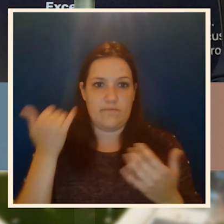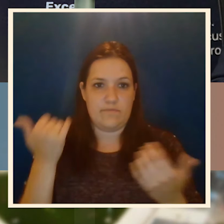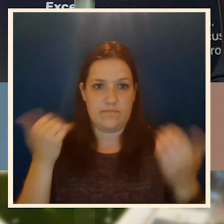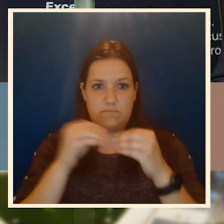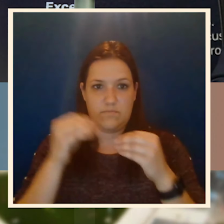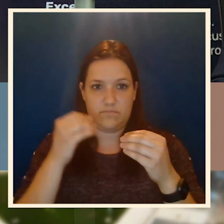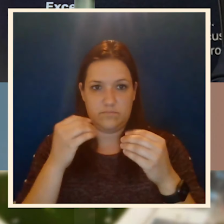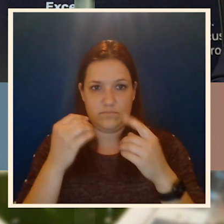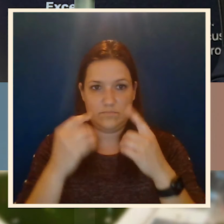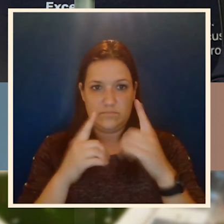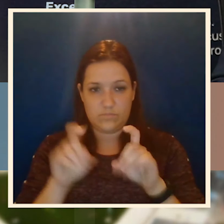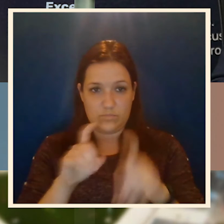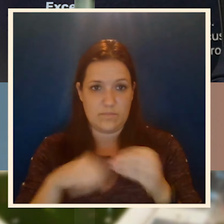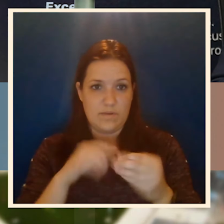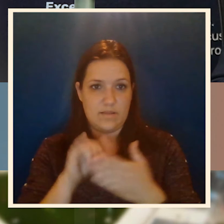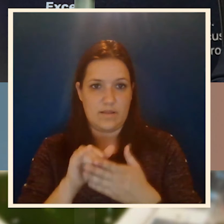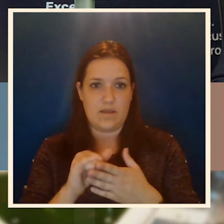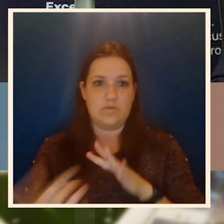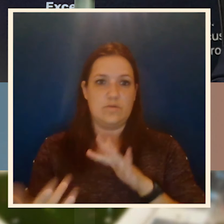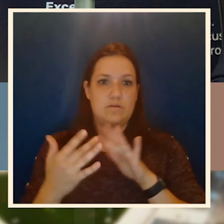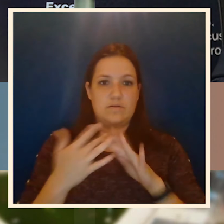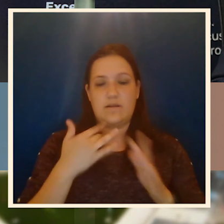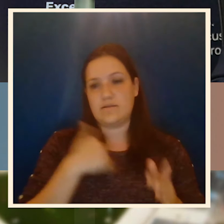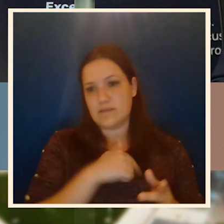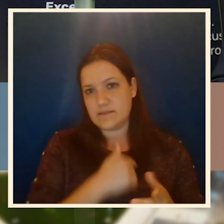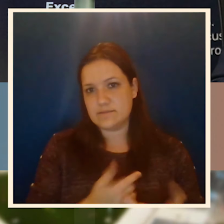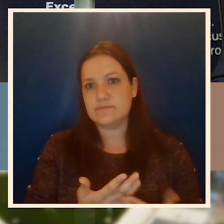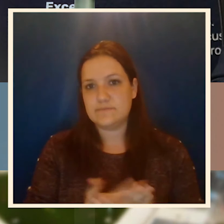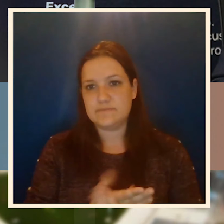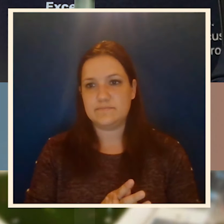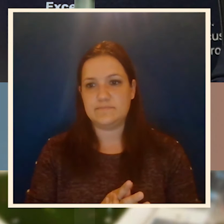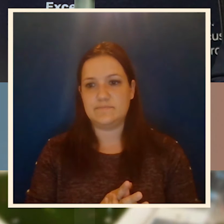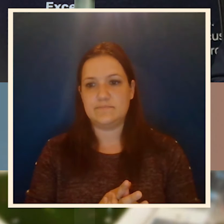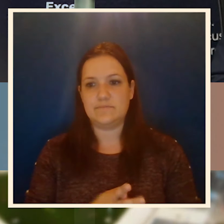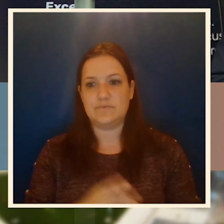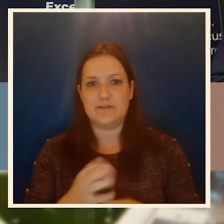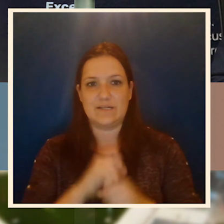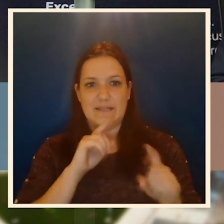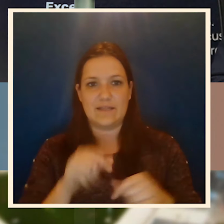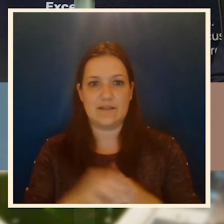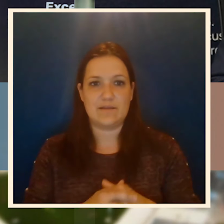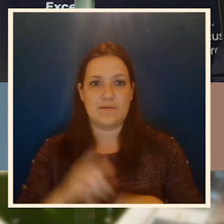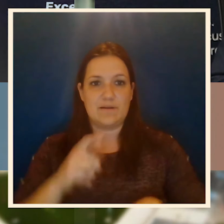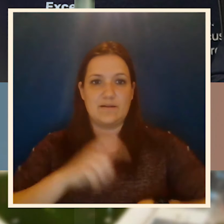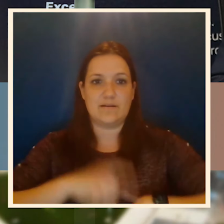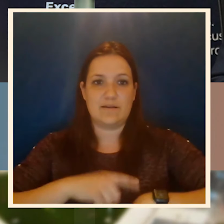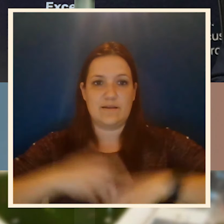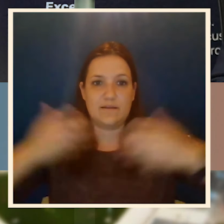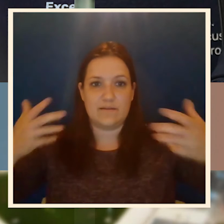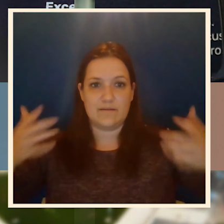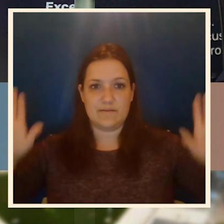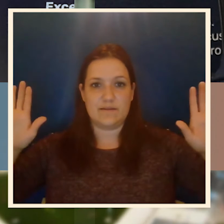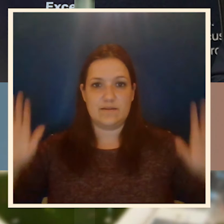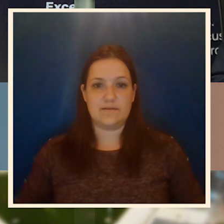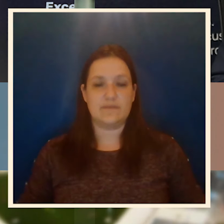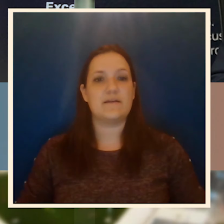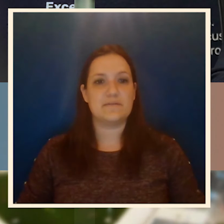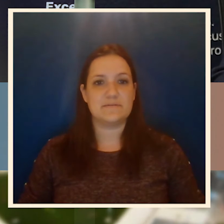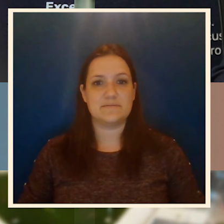reach out to us and we'll get you the answers. But our time is up, Gary. So I'll let you close 1 minute. It out. 1 minute.